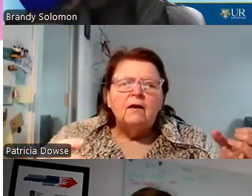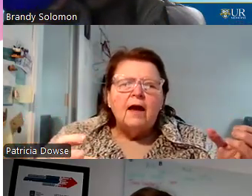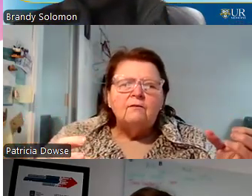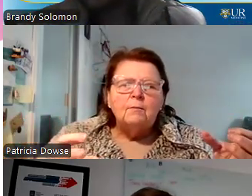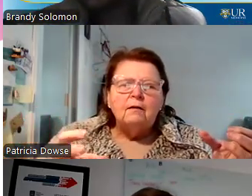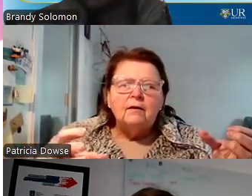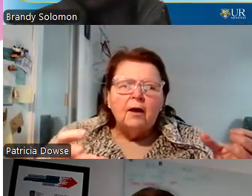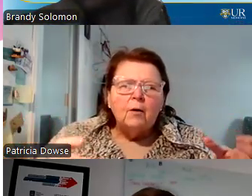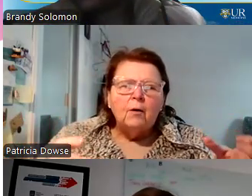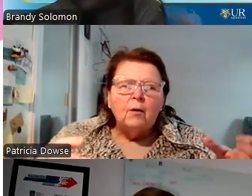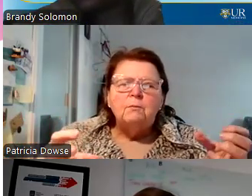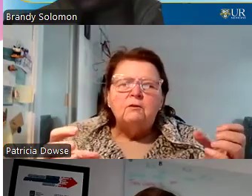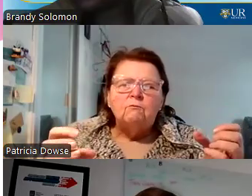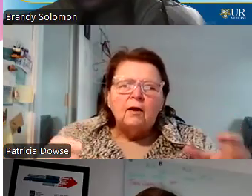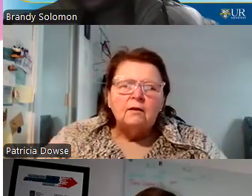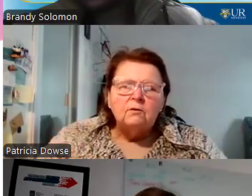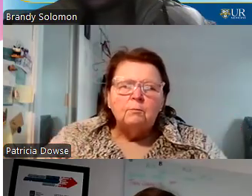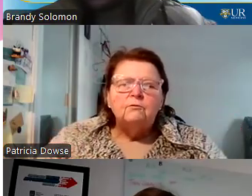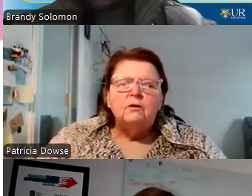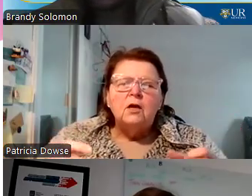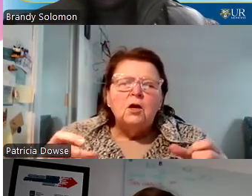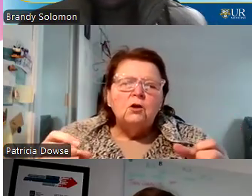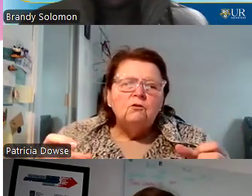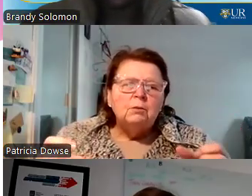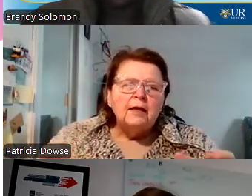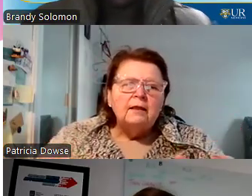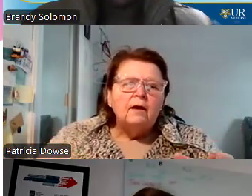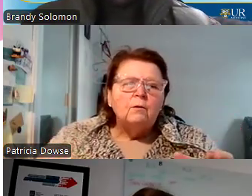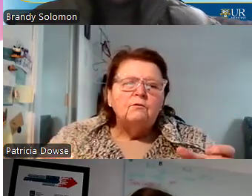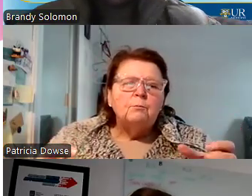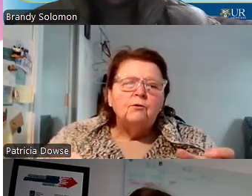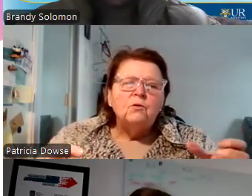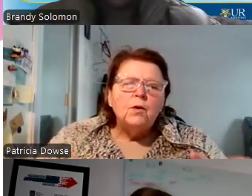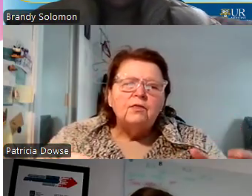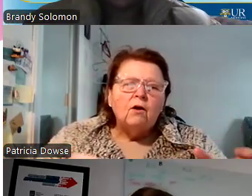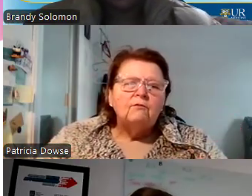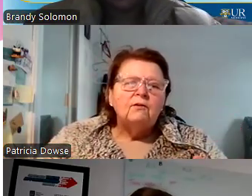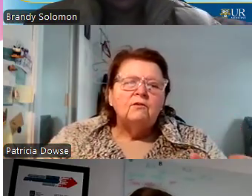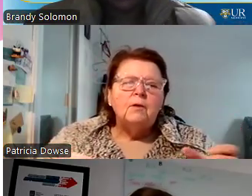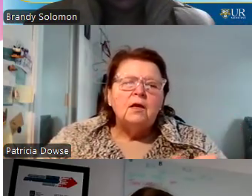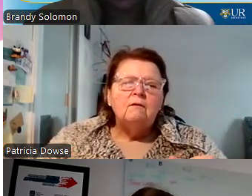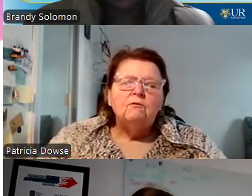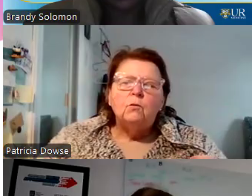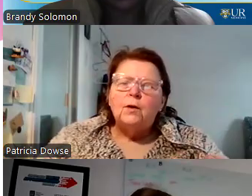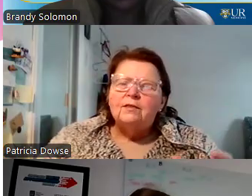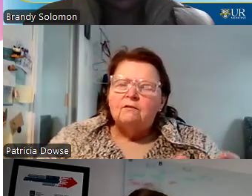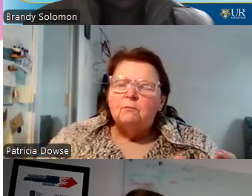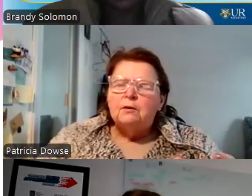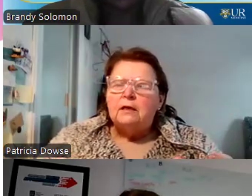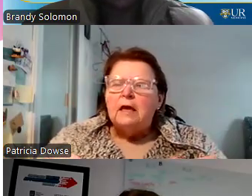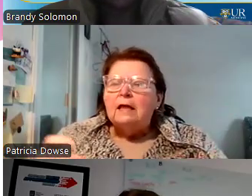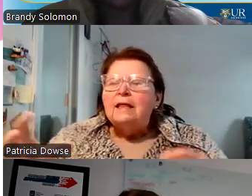says there, ask about helping, speak directly to the person. Use plain language, person with autism, individual with